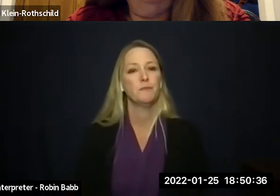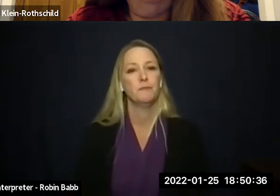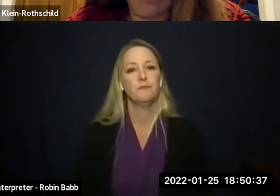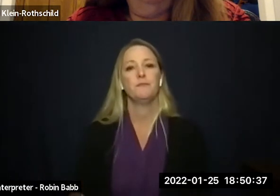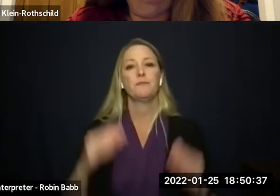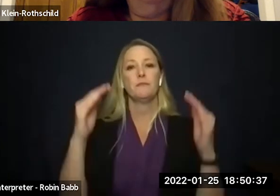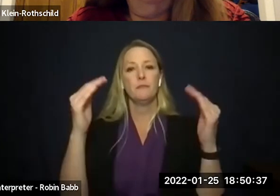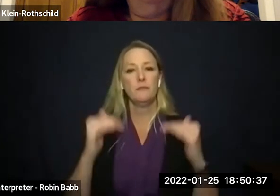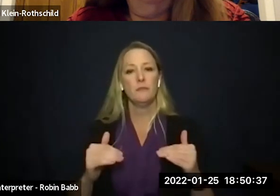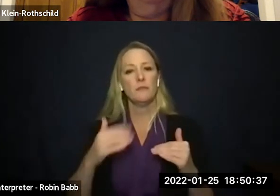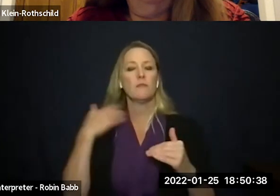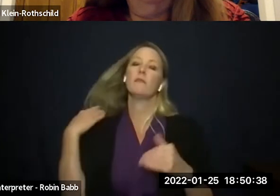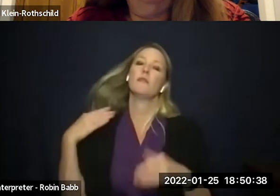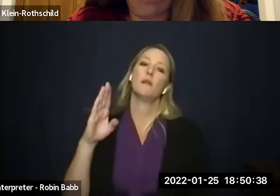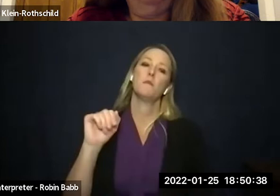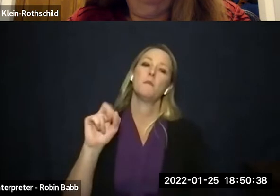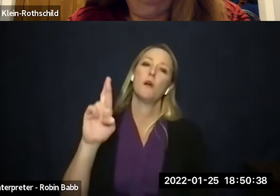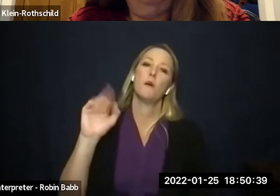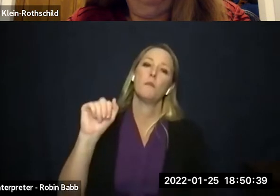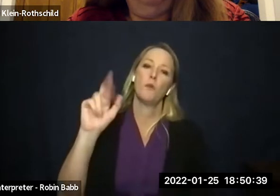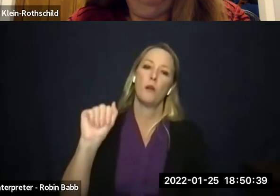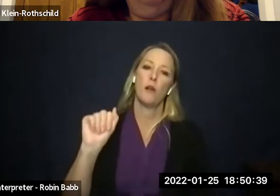next speaker is barbara